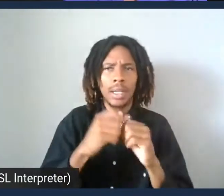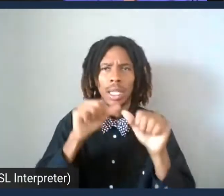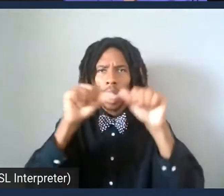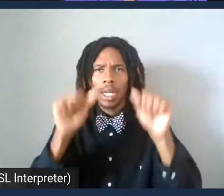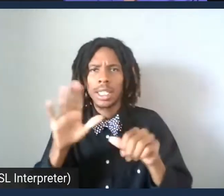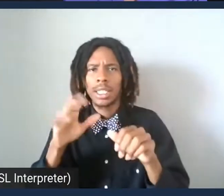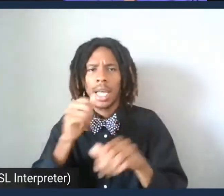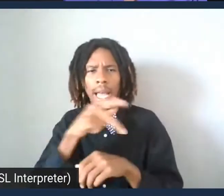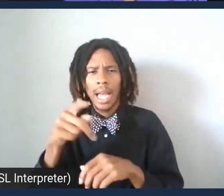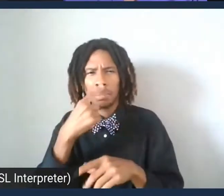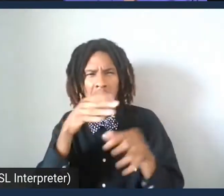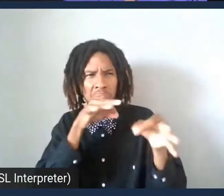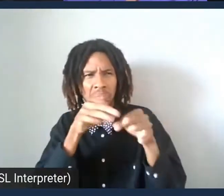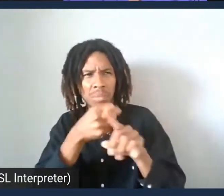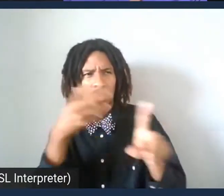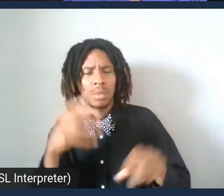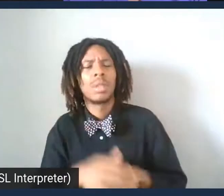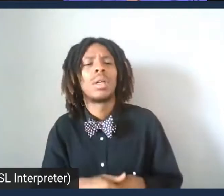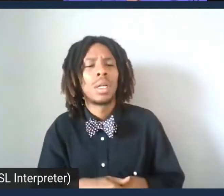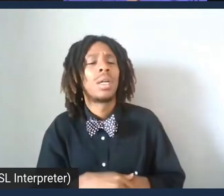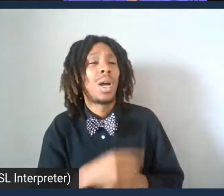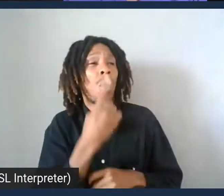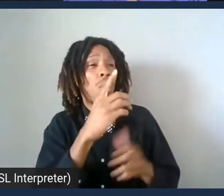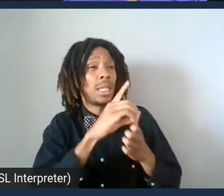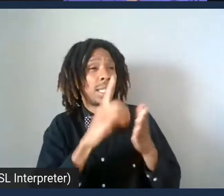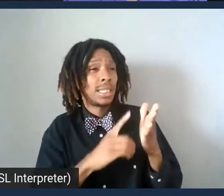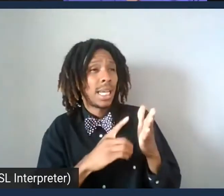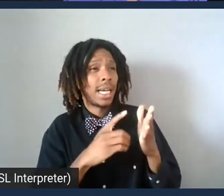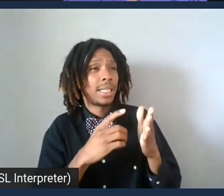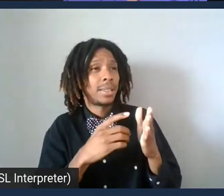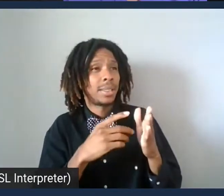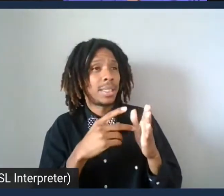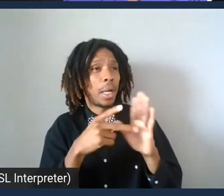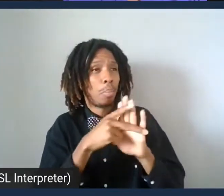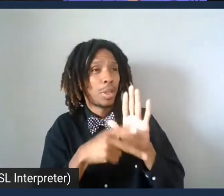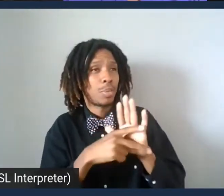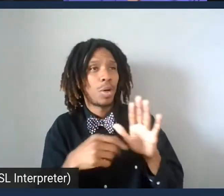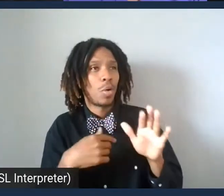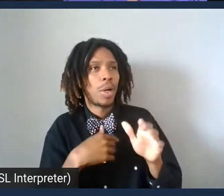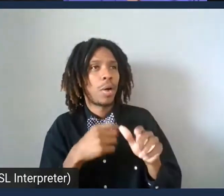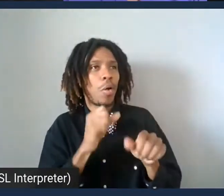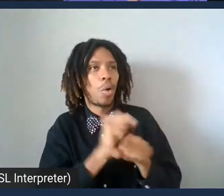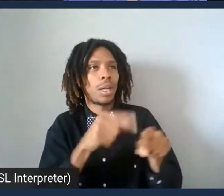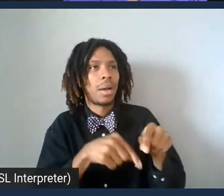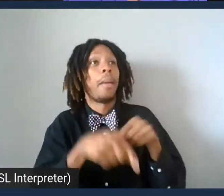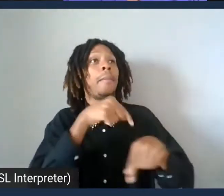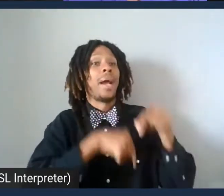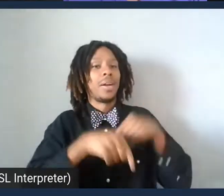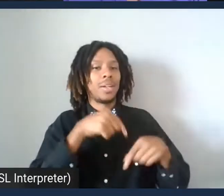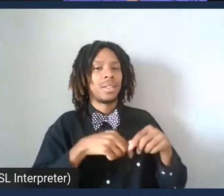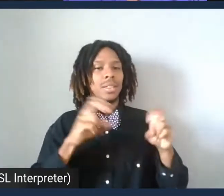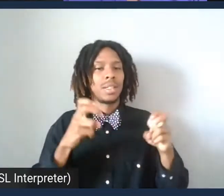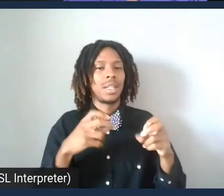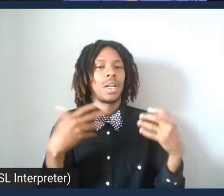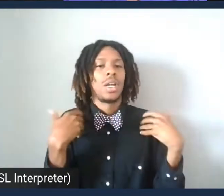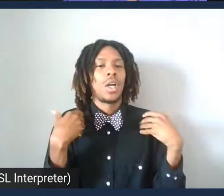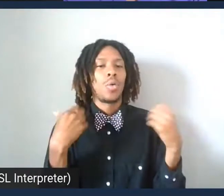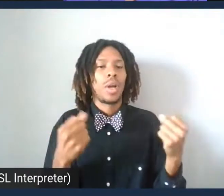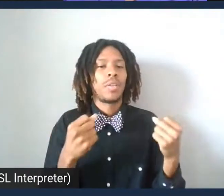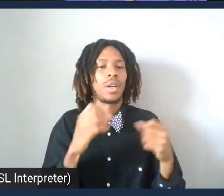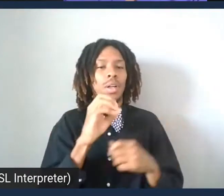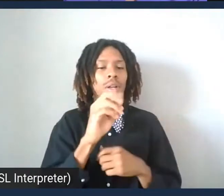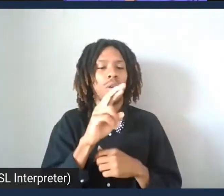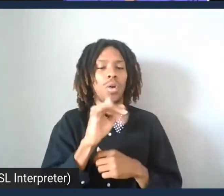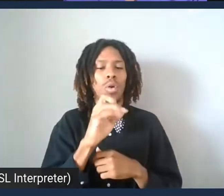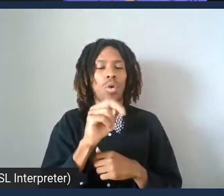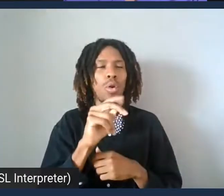that? Yeah. So one of the design principles that we've been working backwards from is something called recovery-oriented